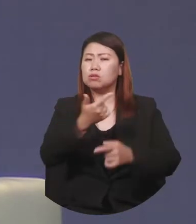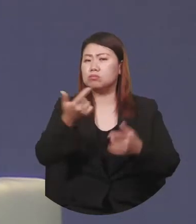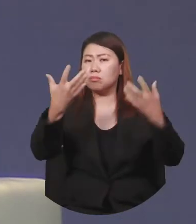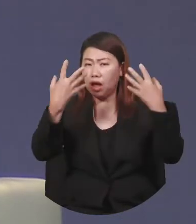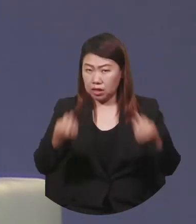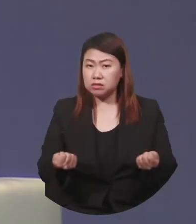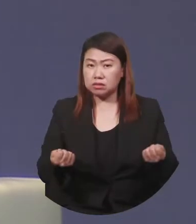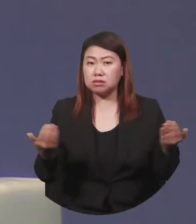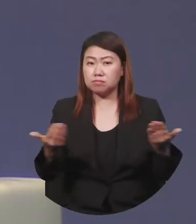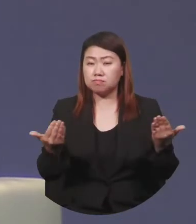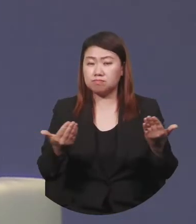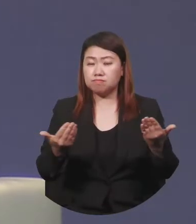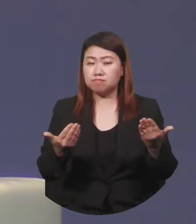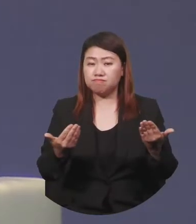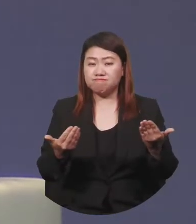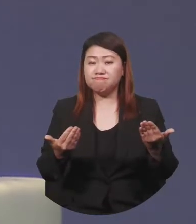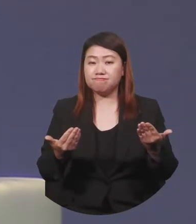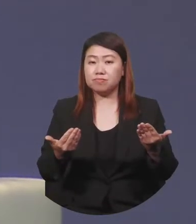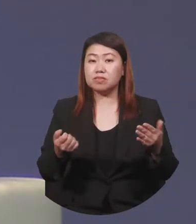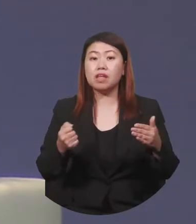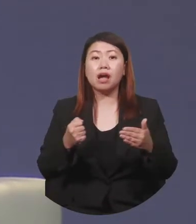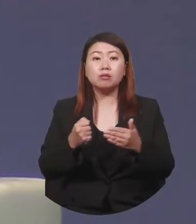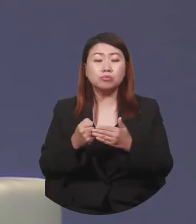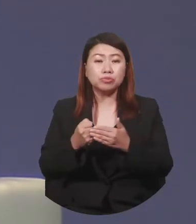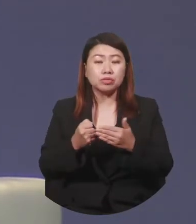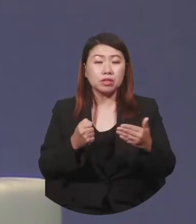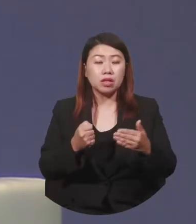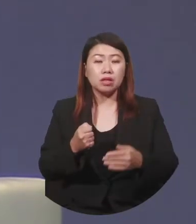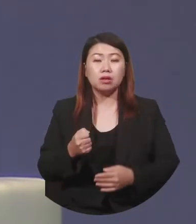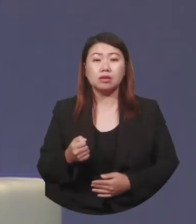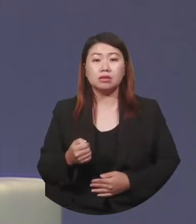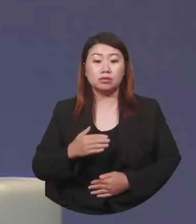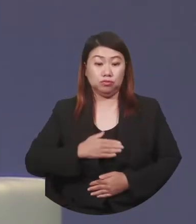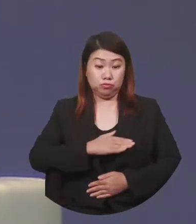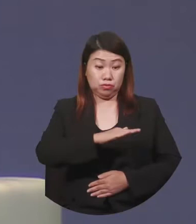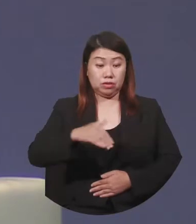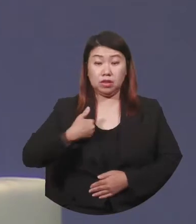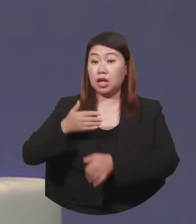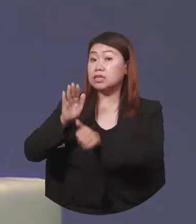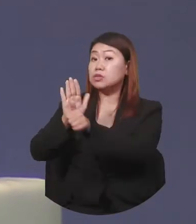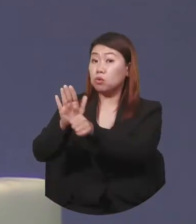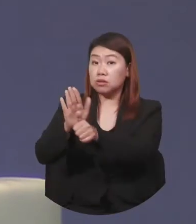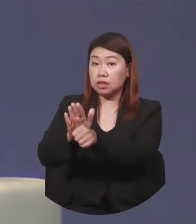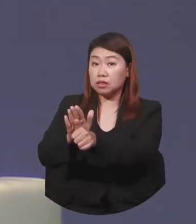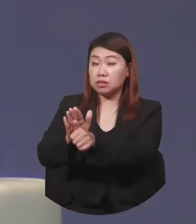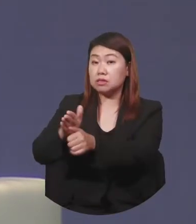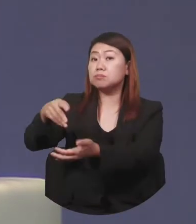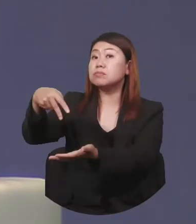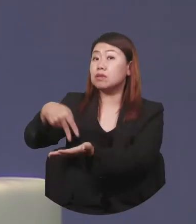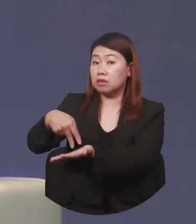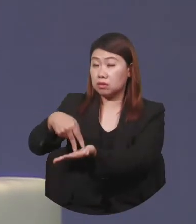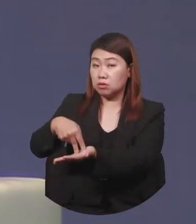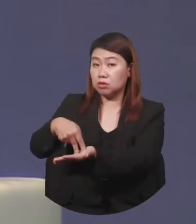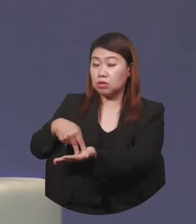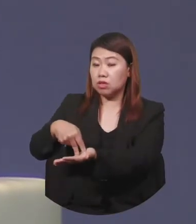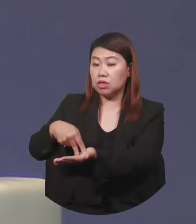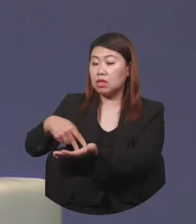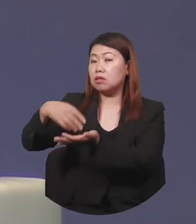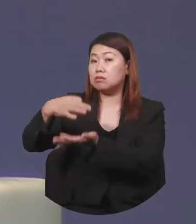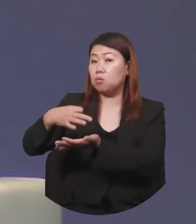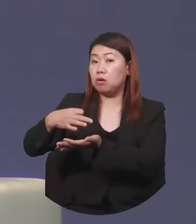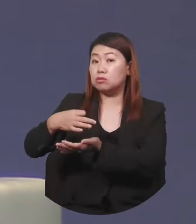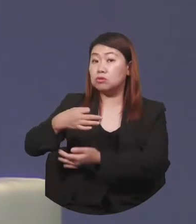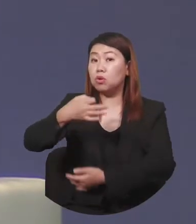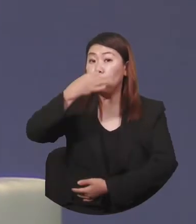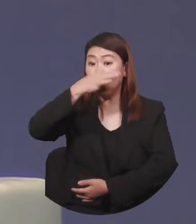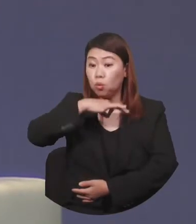the effort and resource. For Thailand, we are not the major donor. We are not the big donor. We